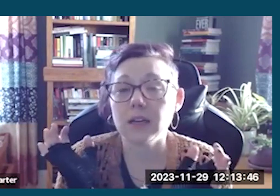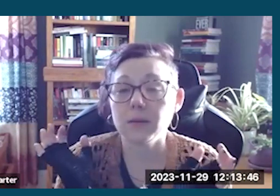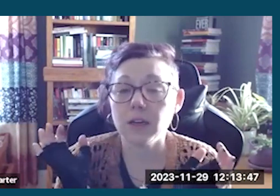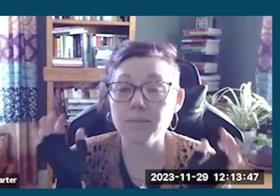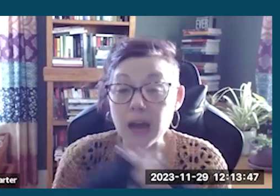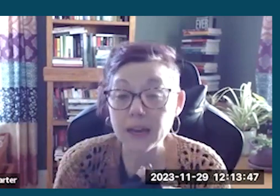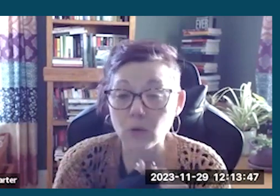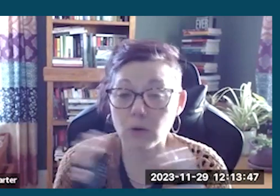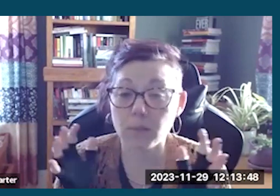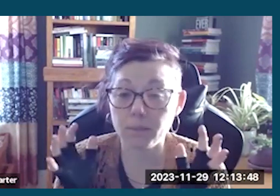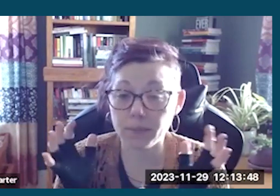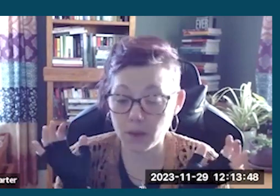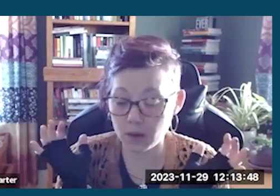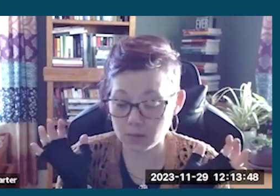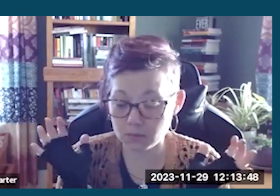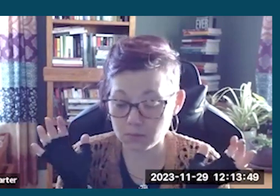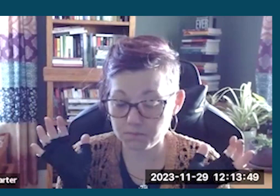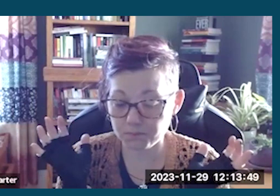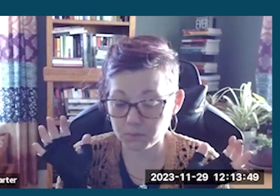kind of can combine or